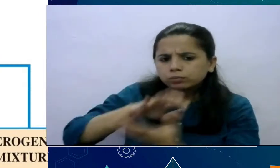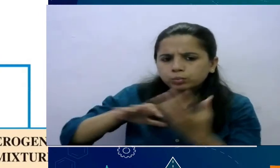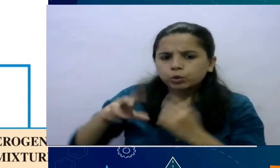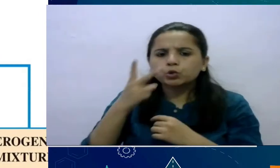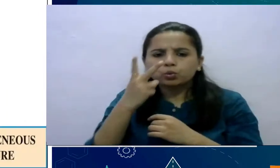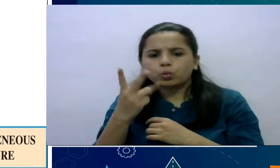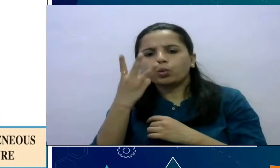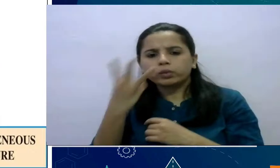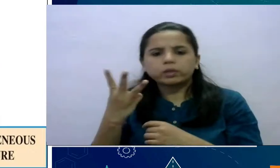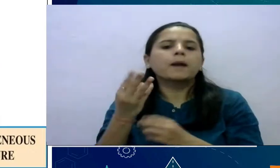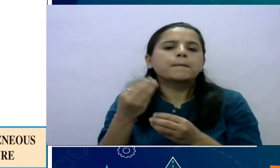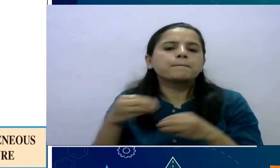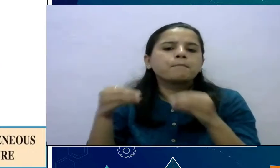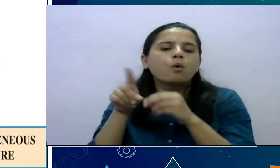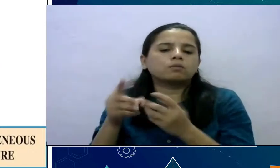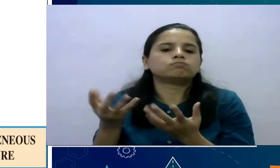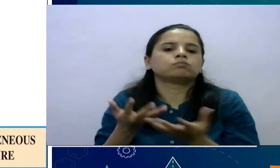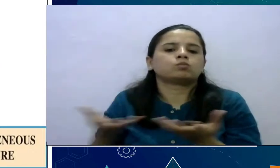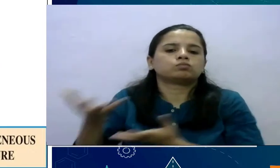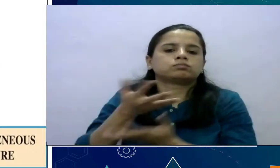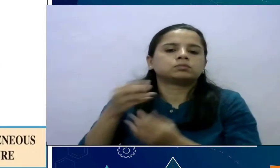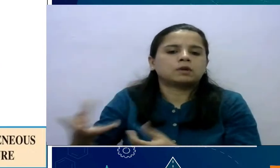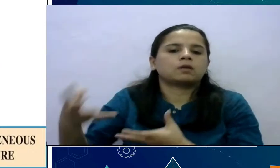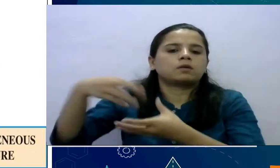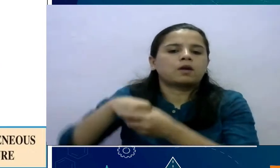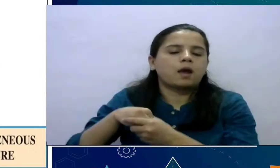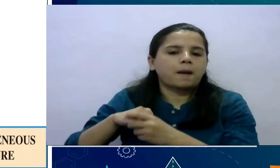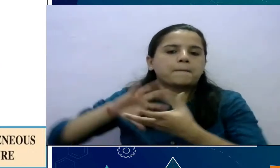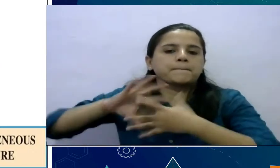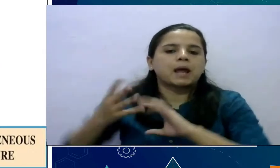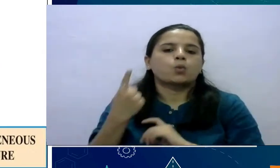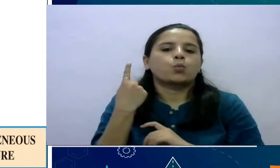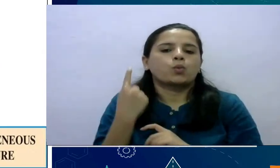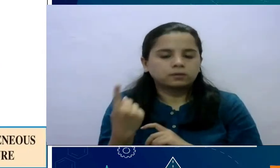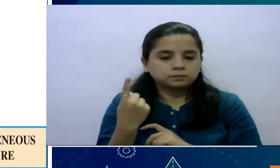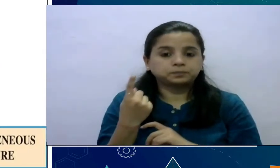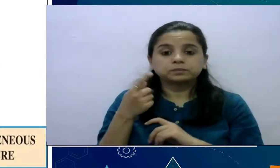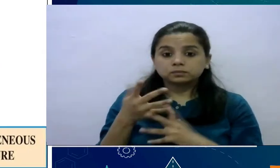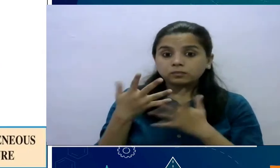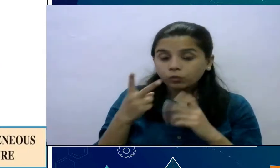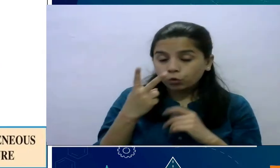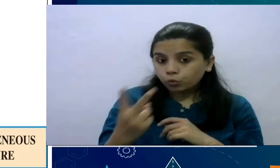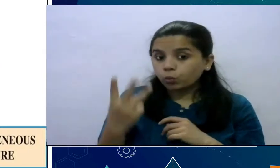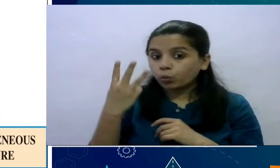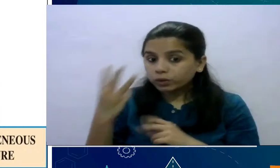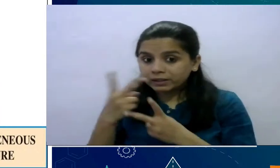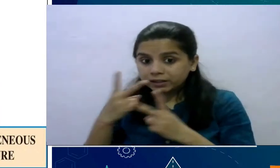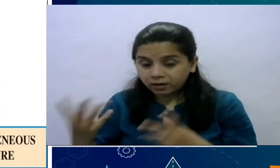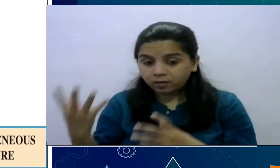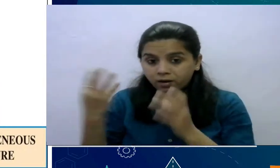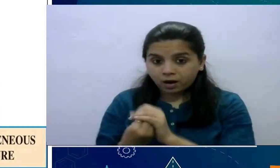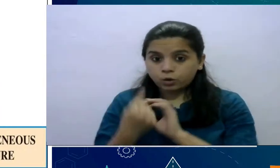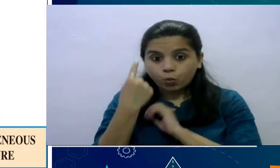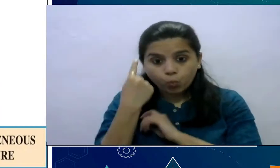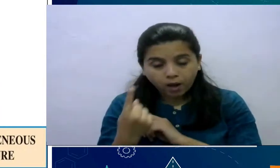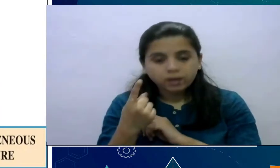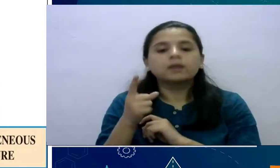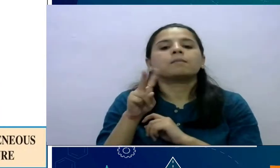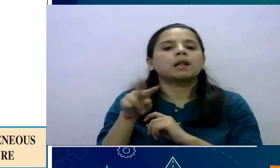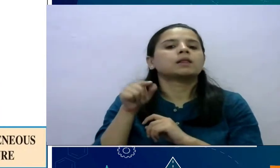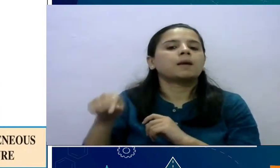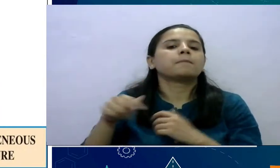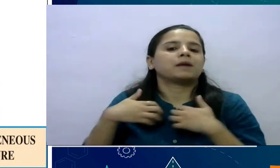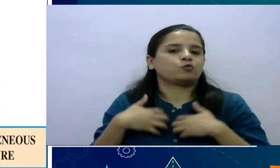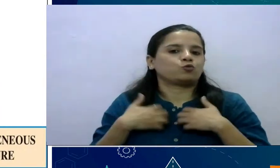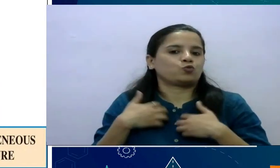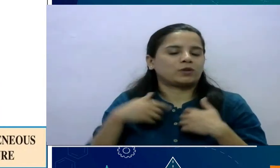kinds of substances. So the moment there is two or more different kinds of substances, that thing becomes more interesting, and